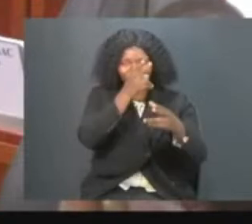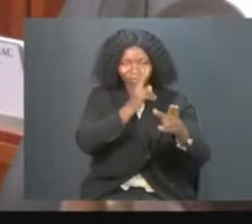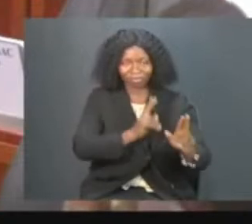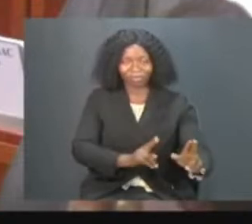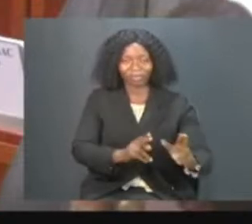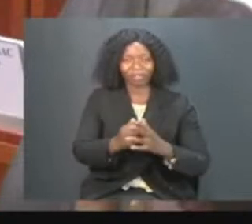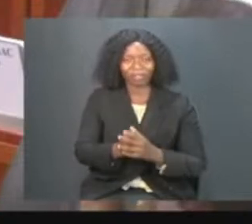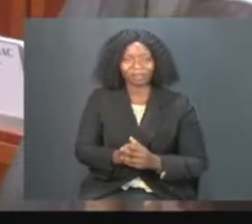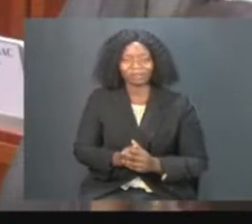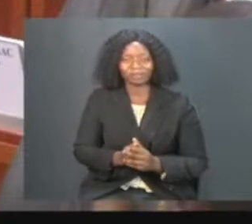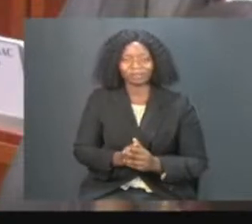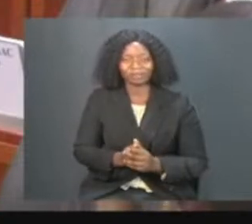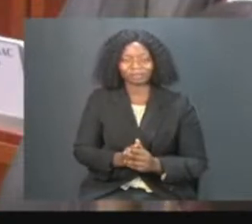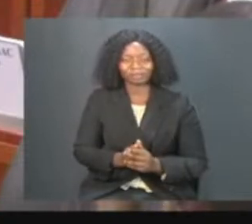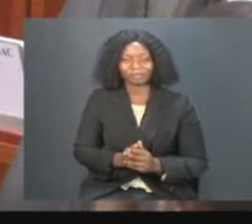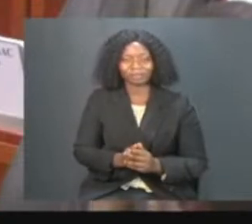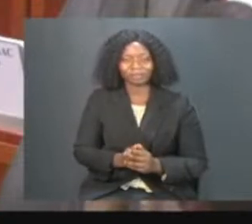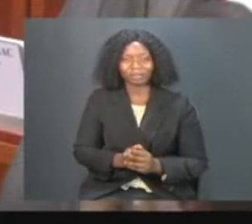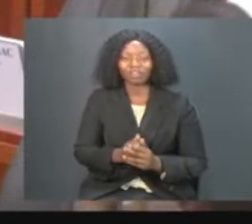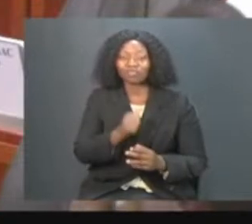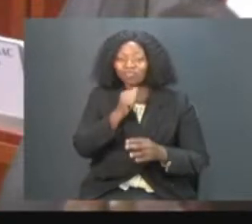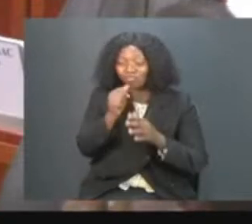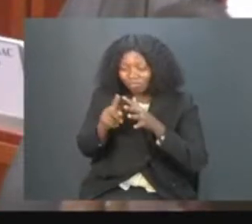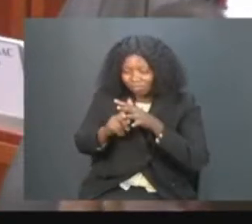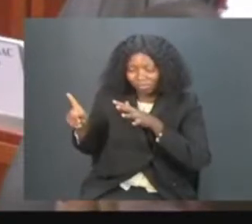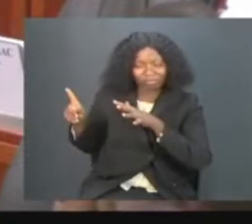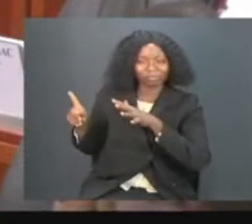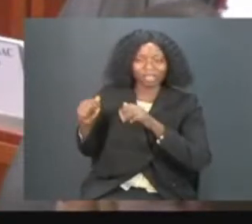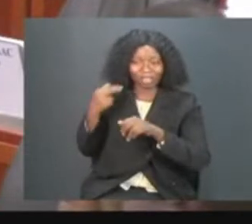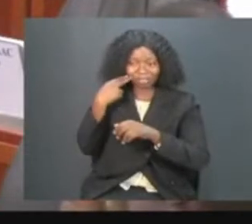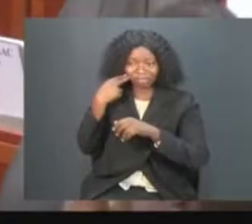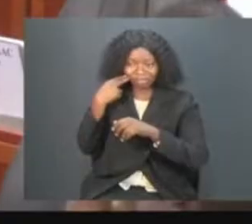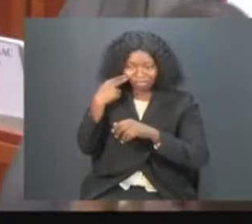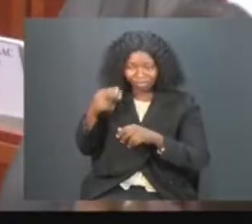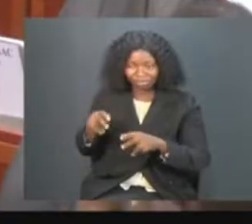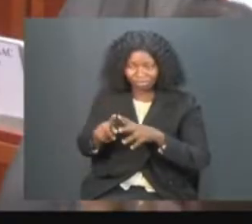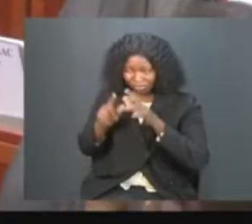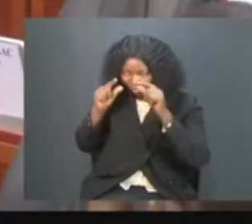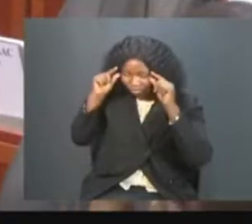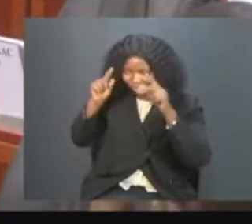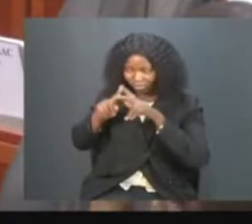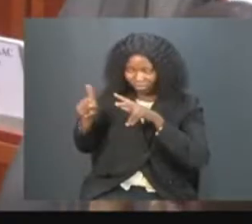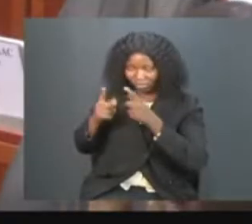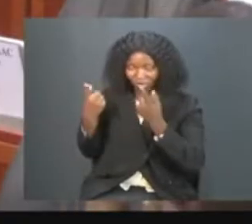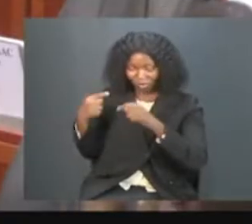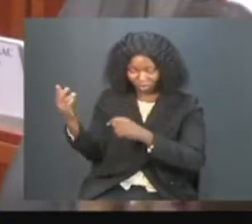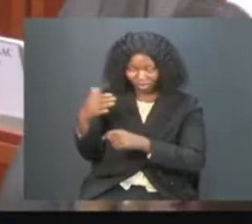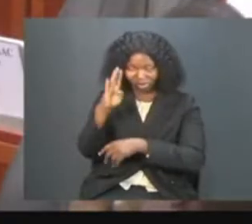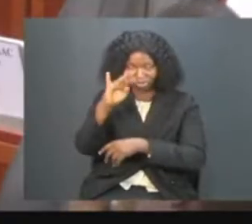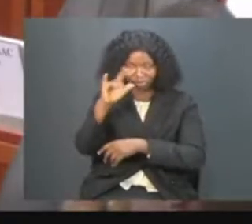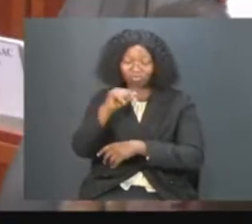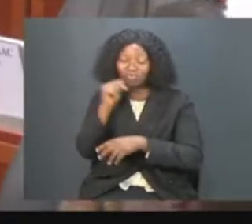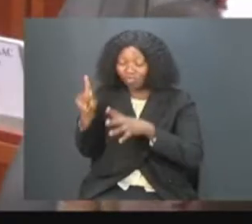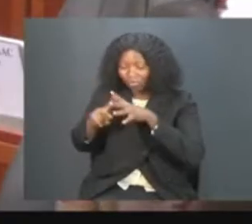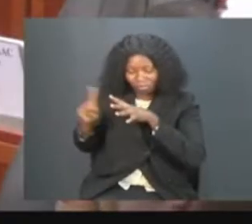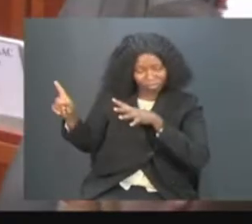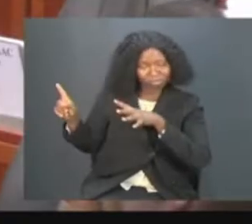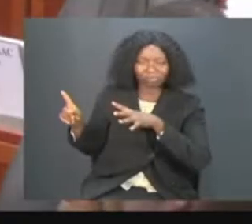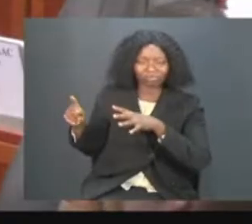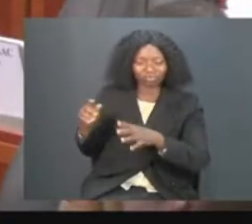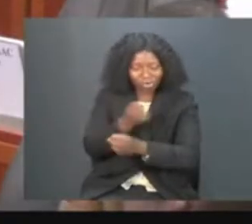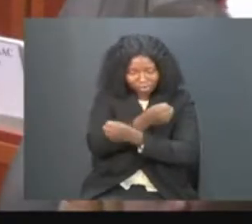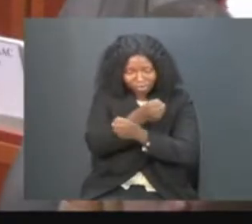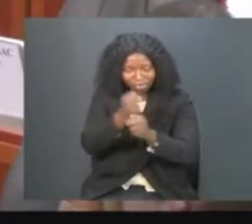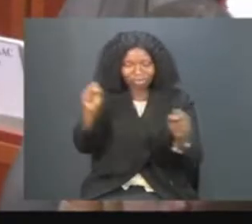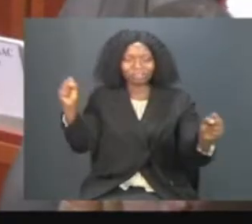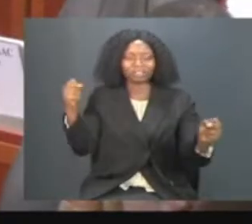my honorable colleague, please, don't walk out. I can see him wearing his glasses. When we bring this bill, don't walk out, because this will save us.